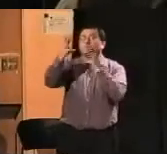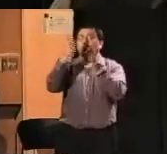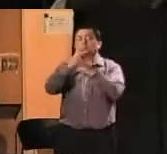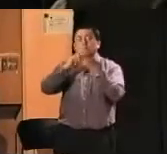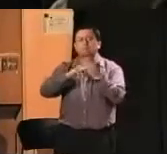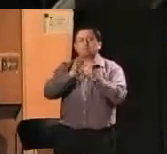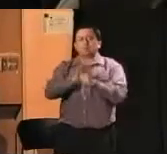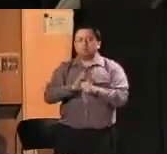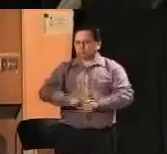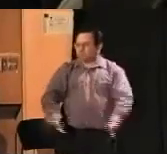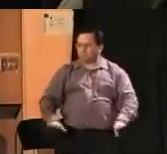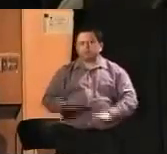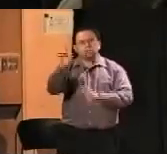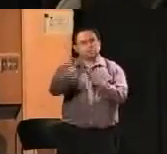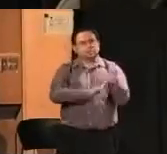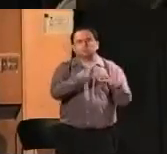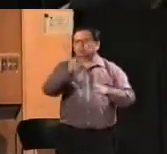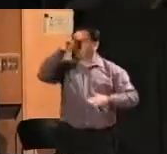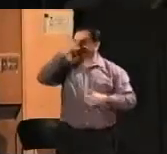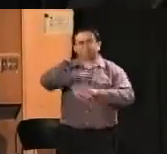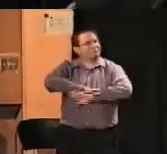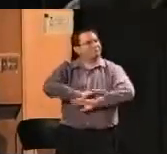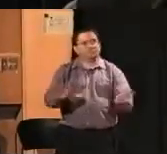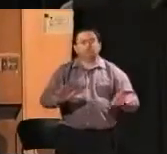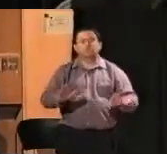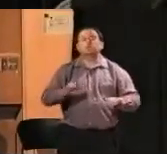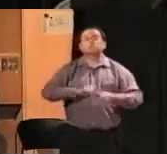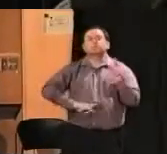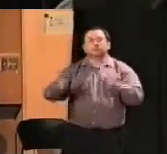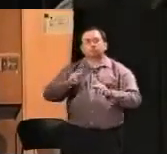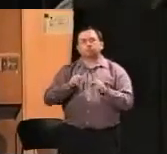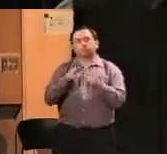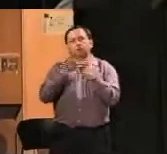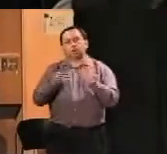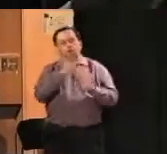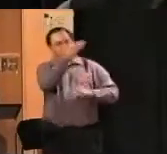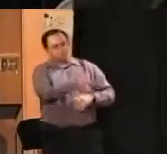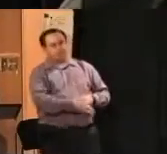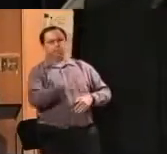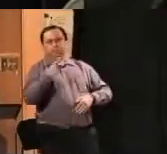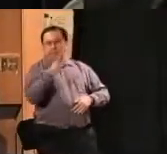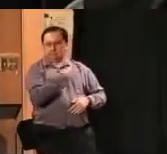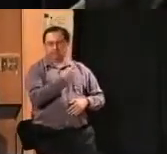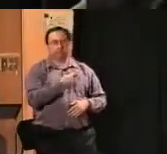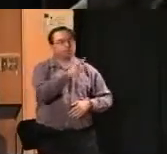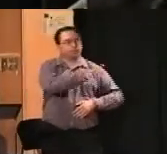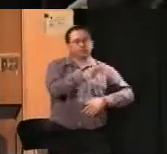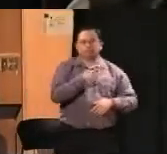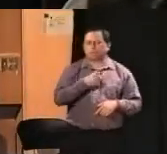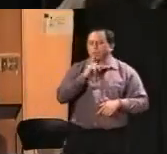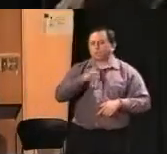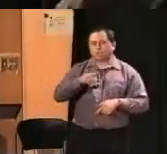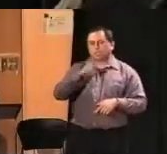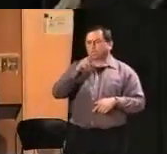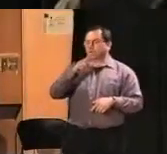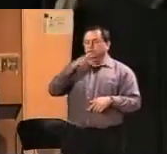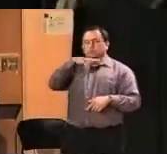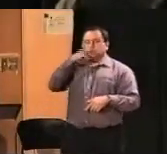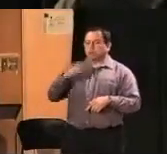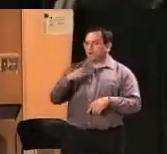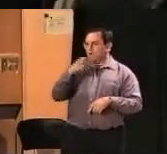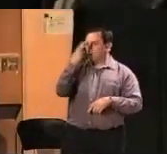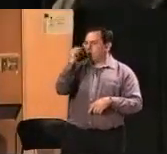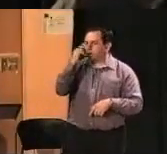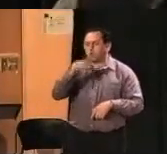oppression, discrimination, and misconceptions. Here's what a few different people have had to say about Angela. Angela has a very dry wit, and her satirical sketches